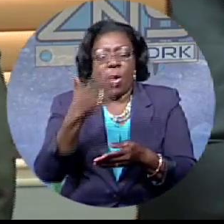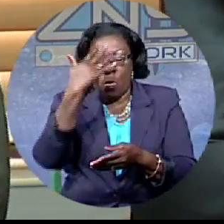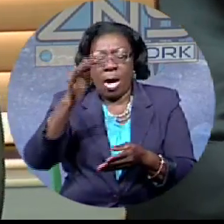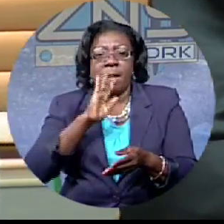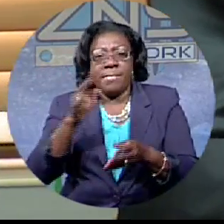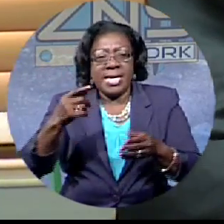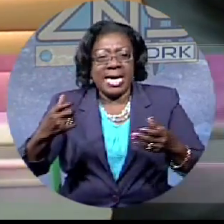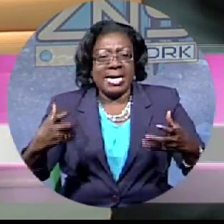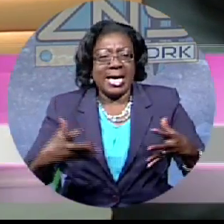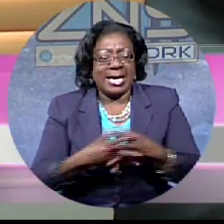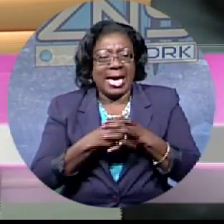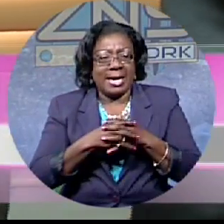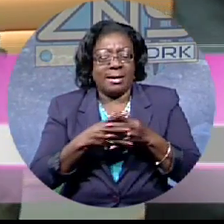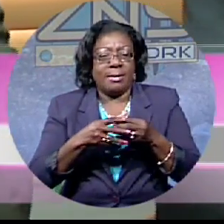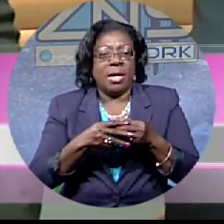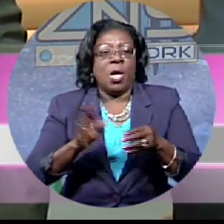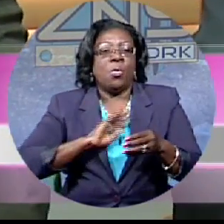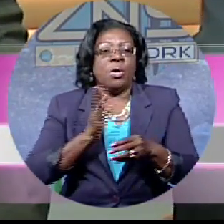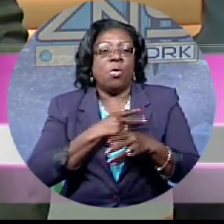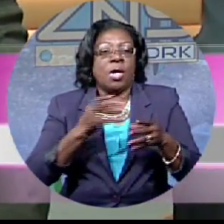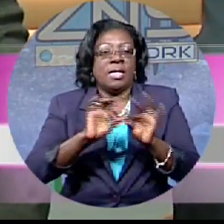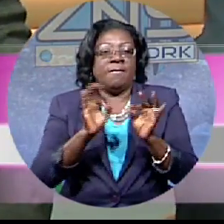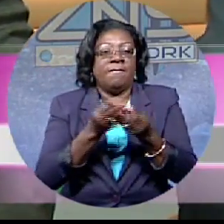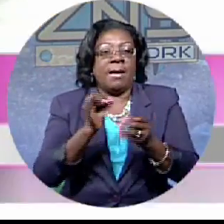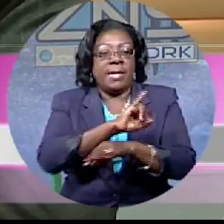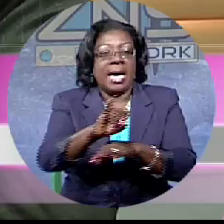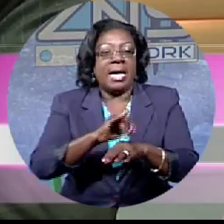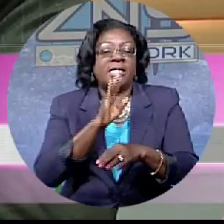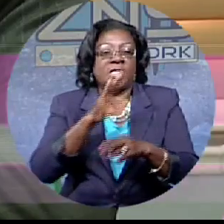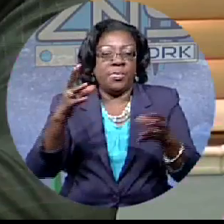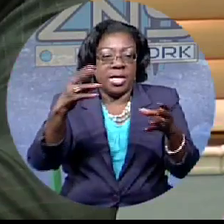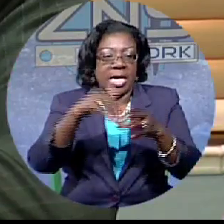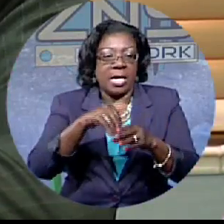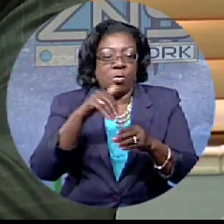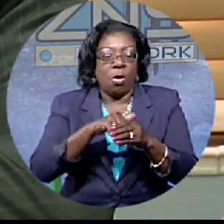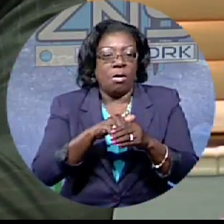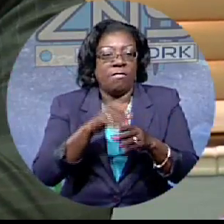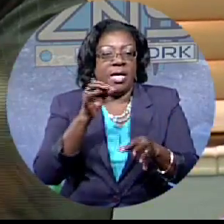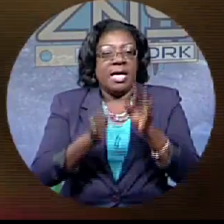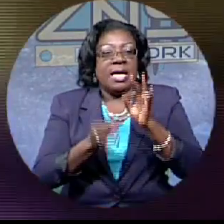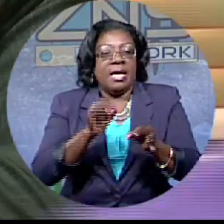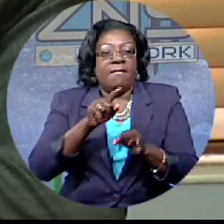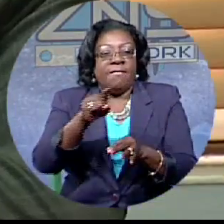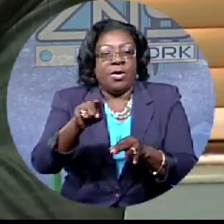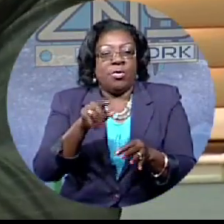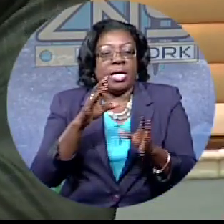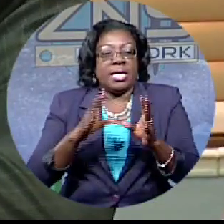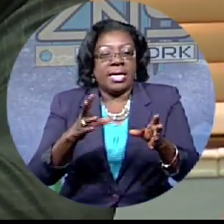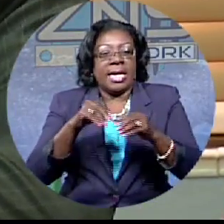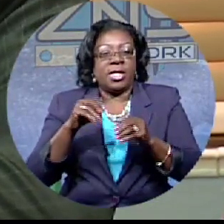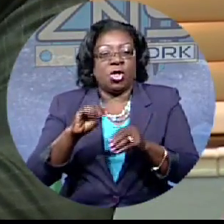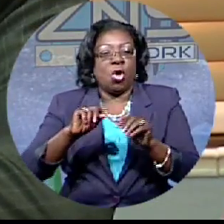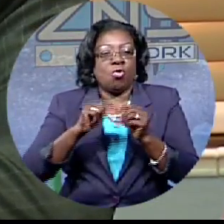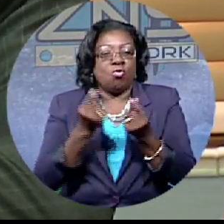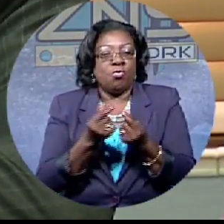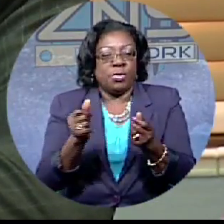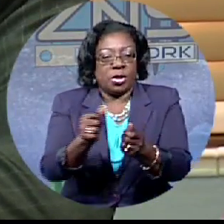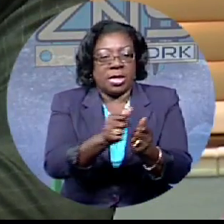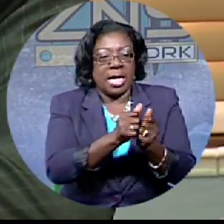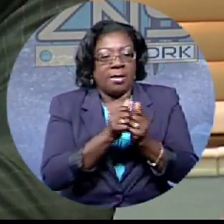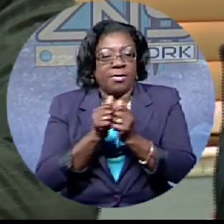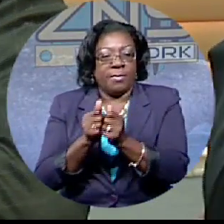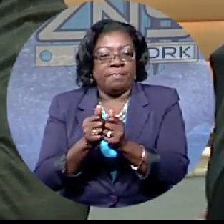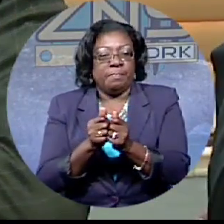family islands to be involved, just like the Nassau people. If you can get your groups together,